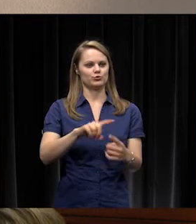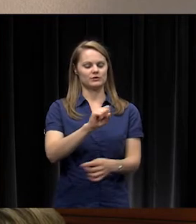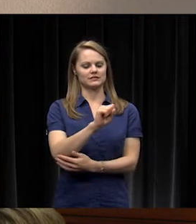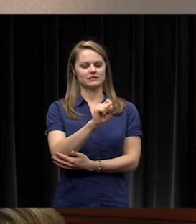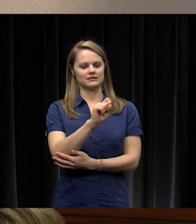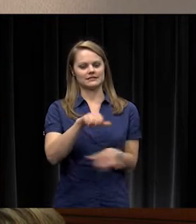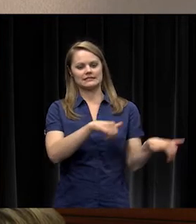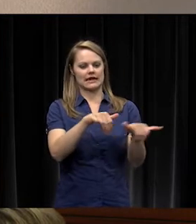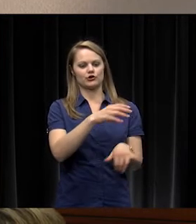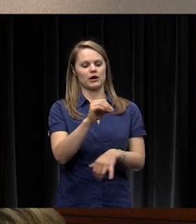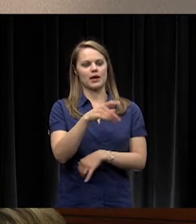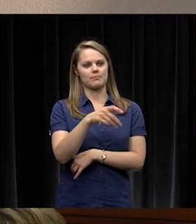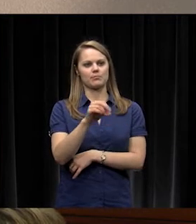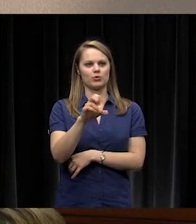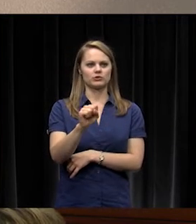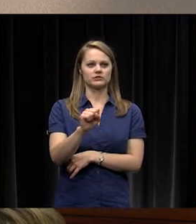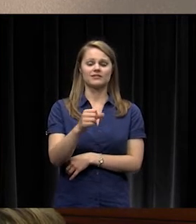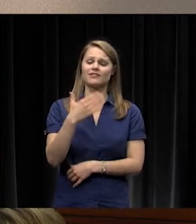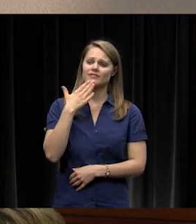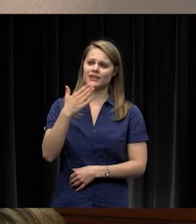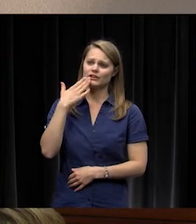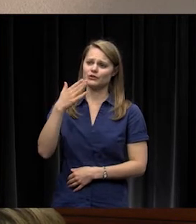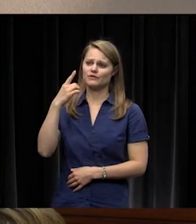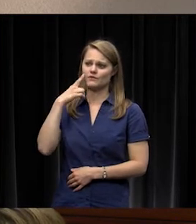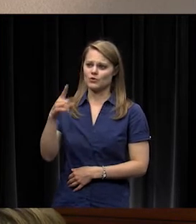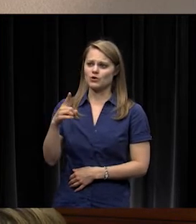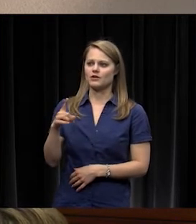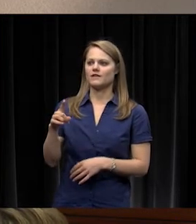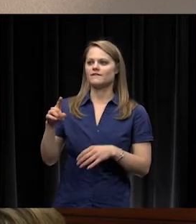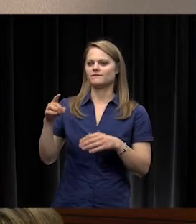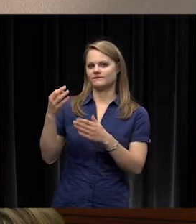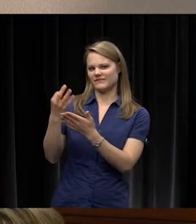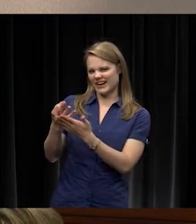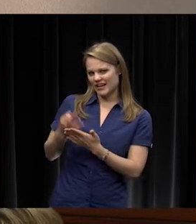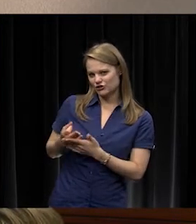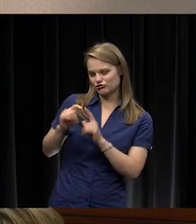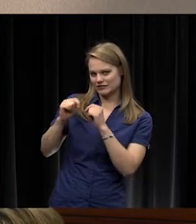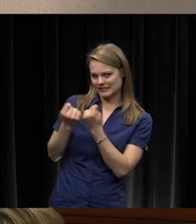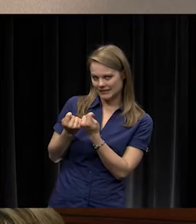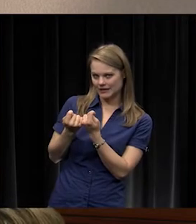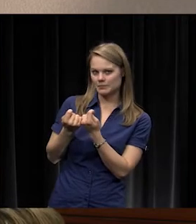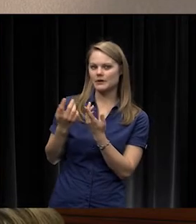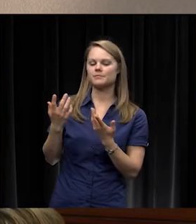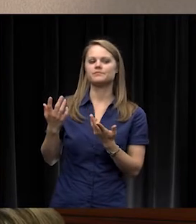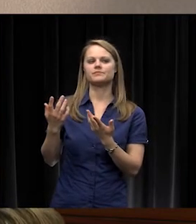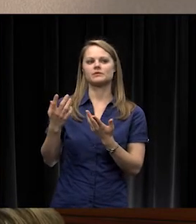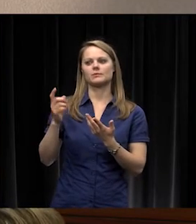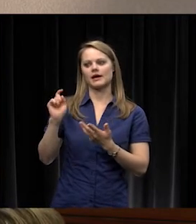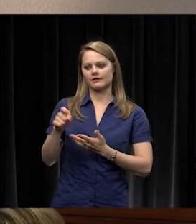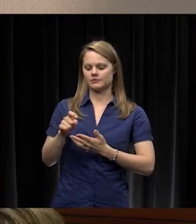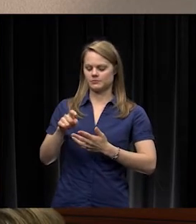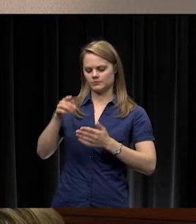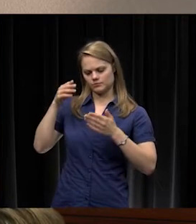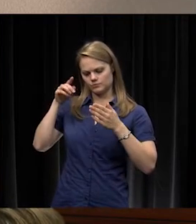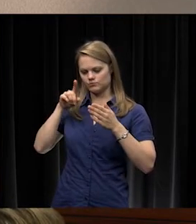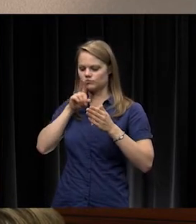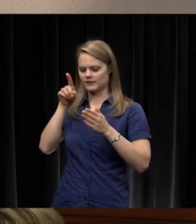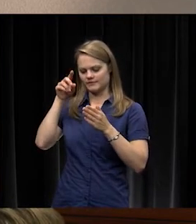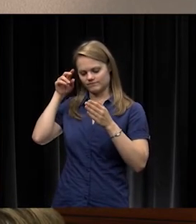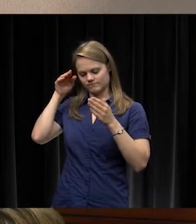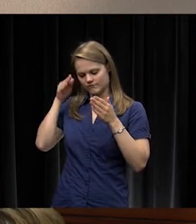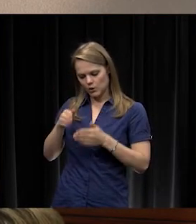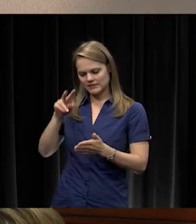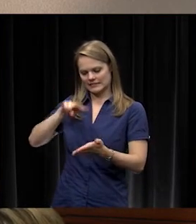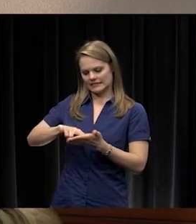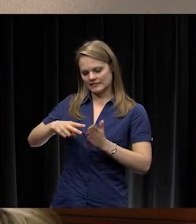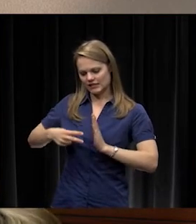Thank you. And thank you, financial team, because this doesn't just happen. We have to be very intentional and for leadership. So thank you guys